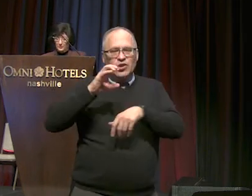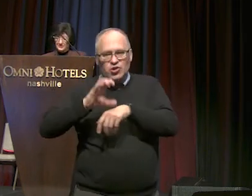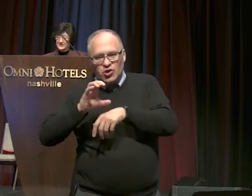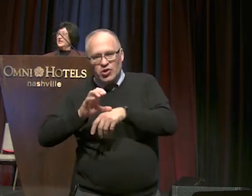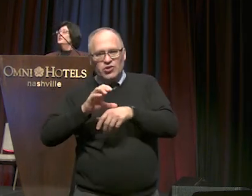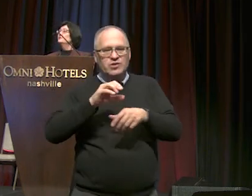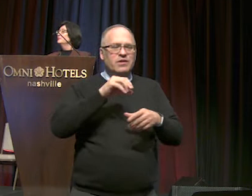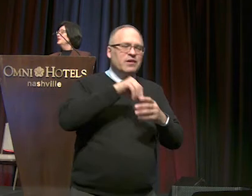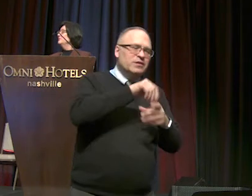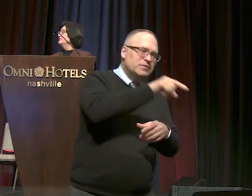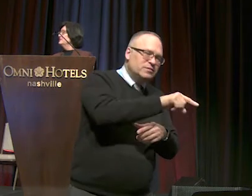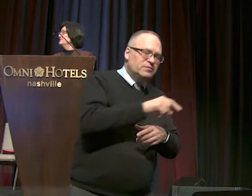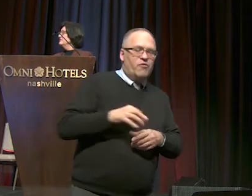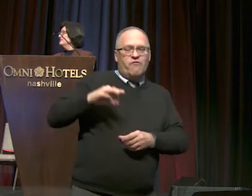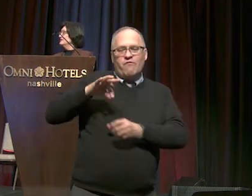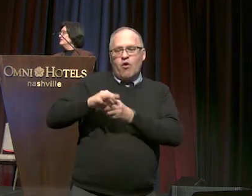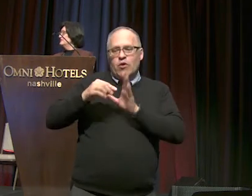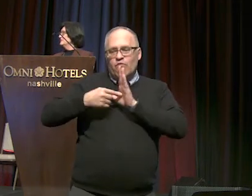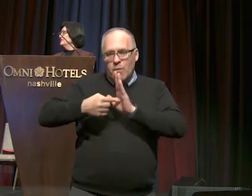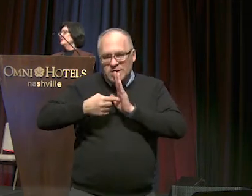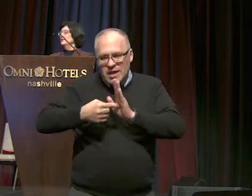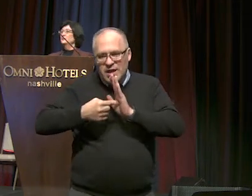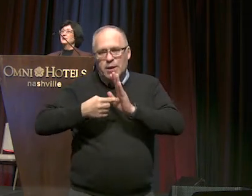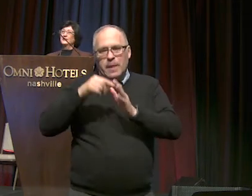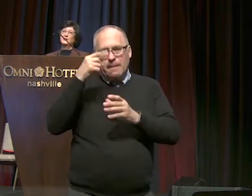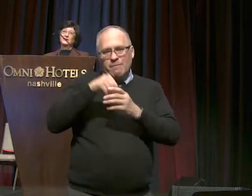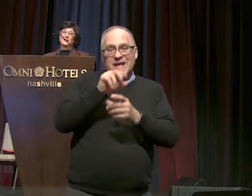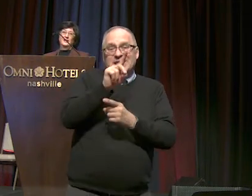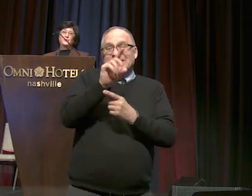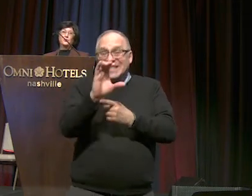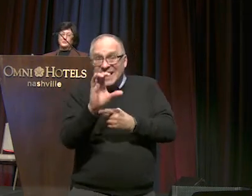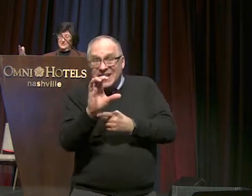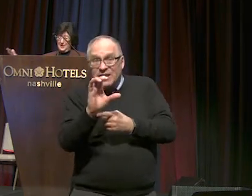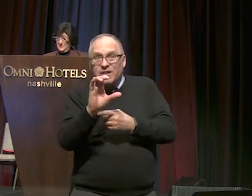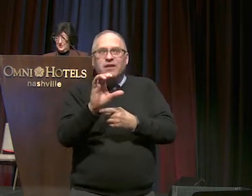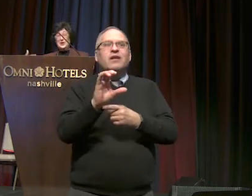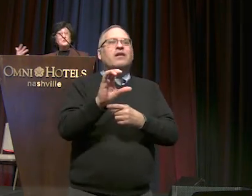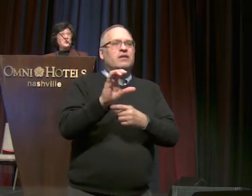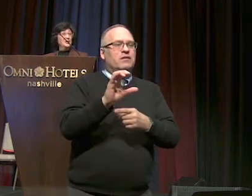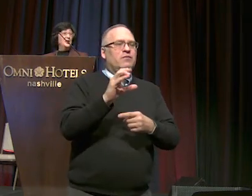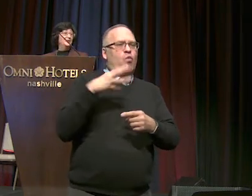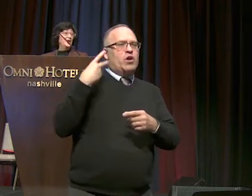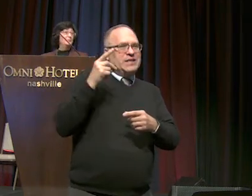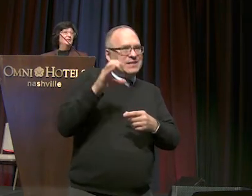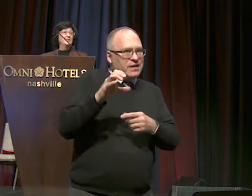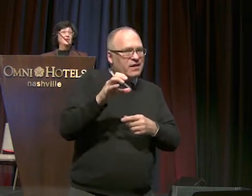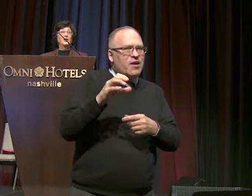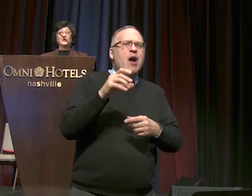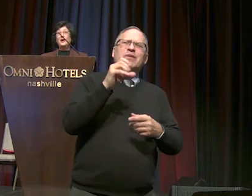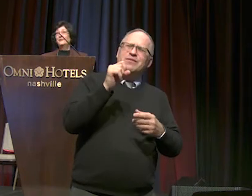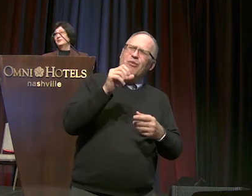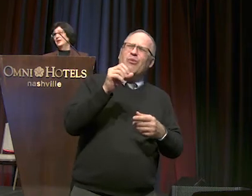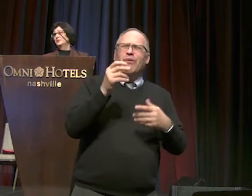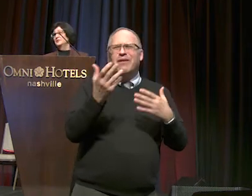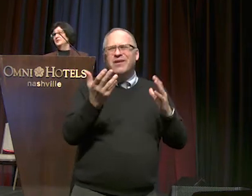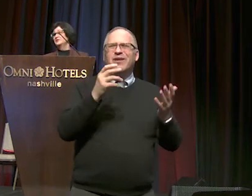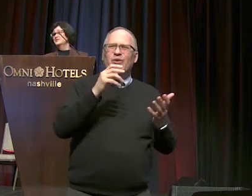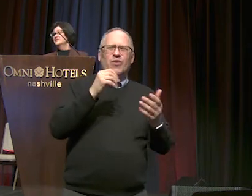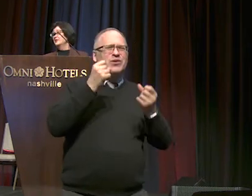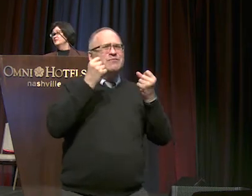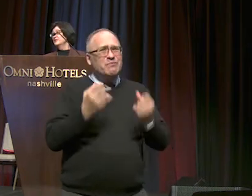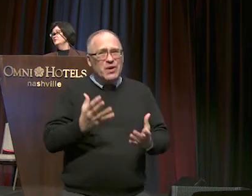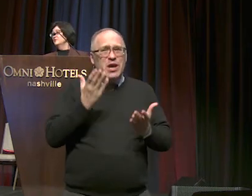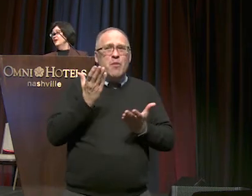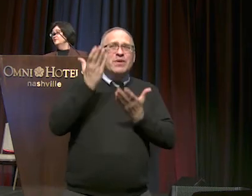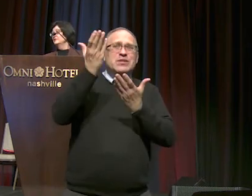voting representation for people in the District of Columbia. I won't keep going on, but there are an awful lot of petitions